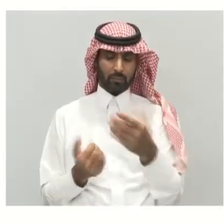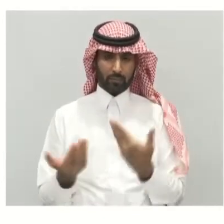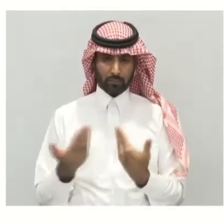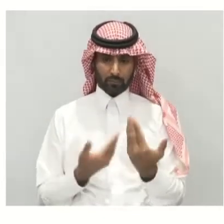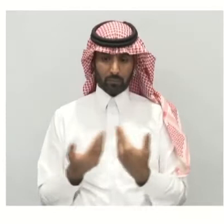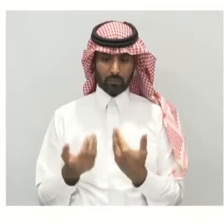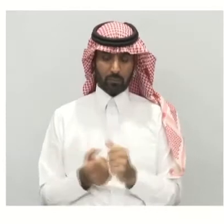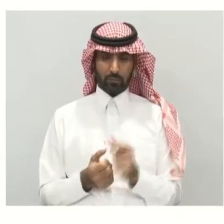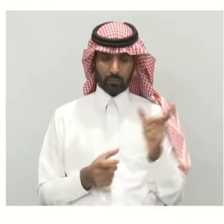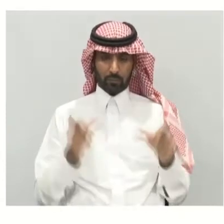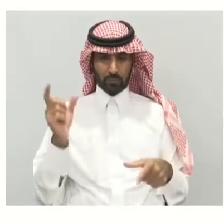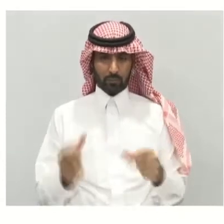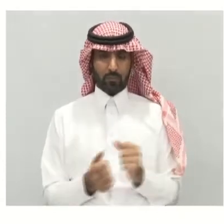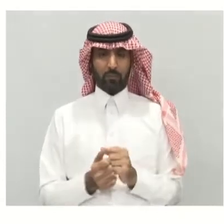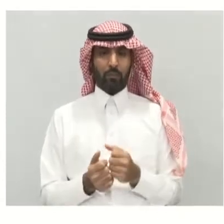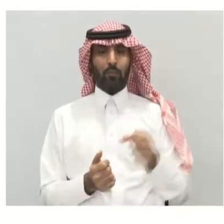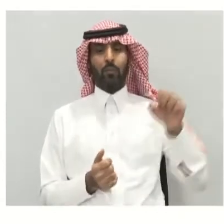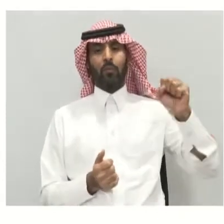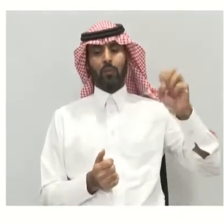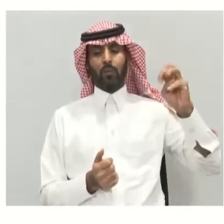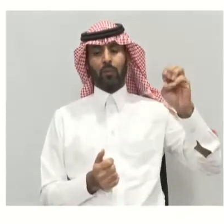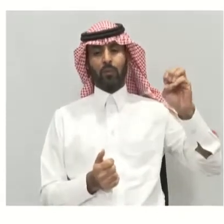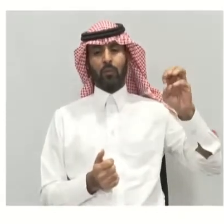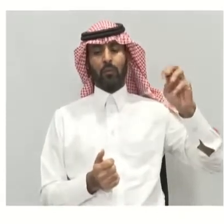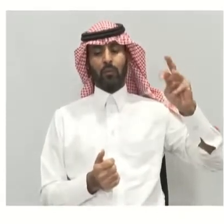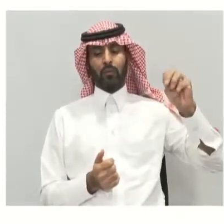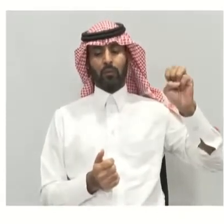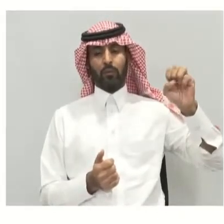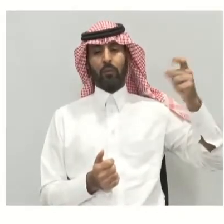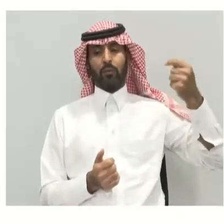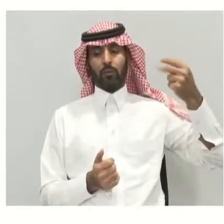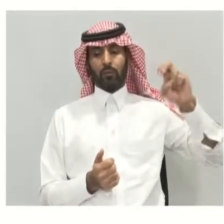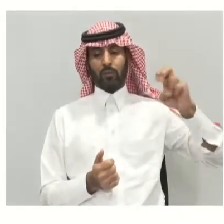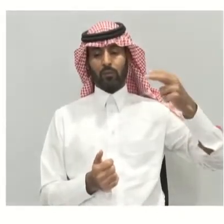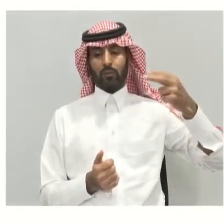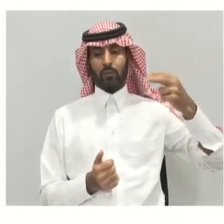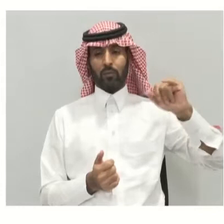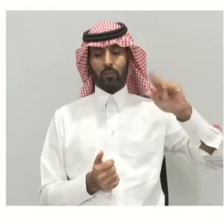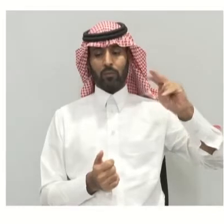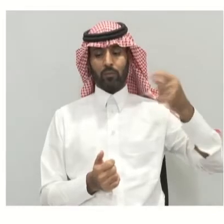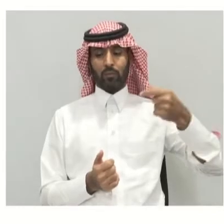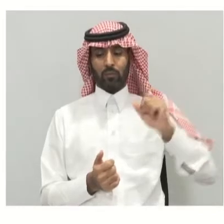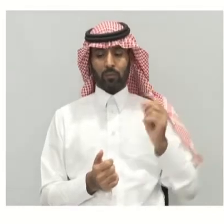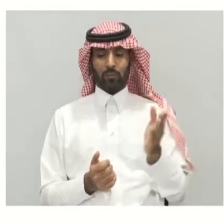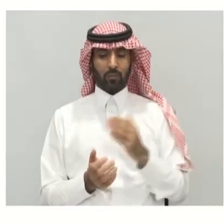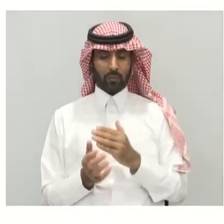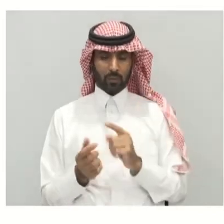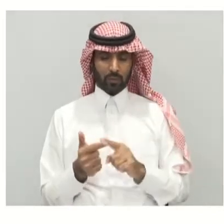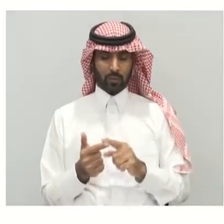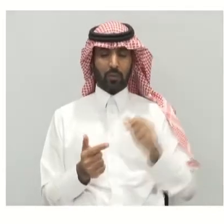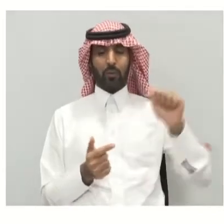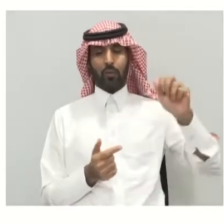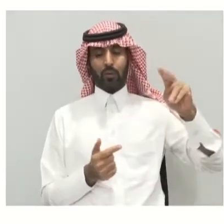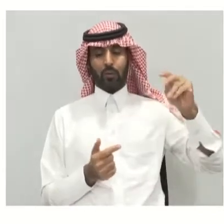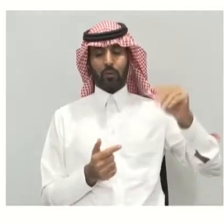have a conversation. You have to use something, anything or nothing, okay? Let's see the answers